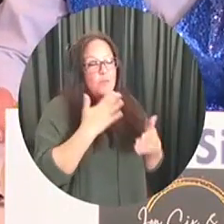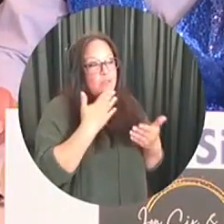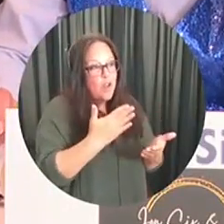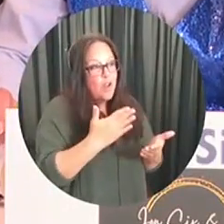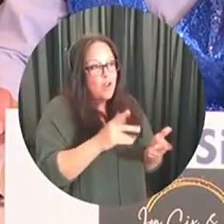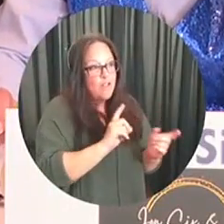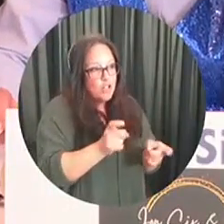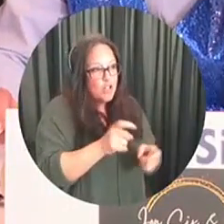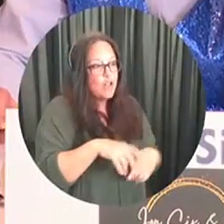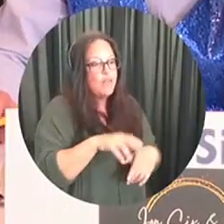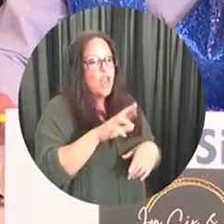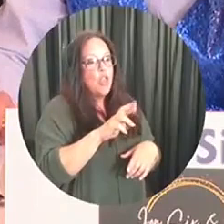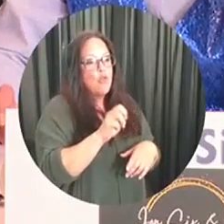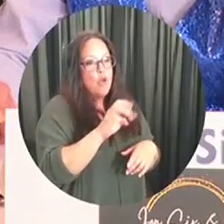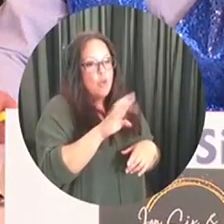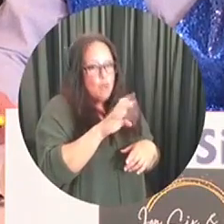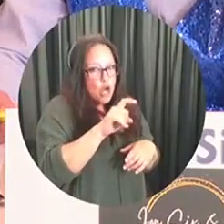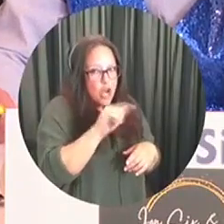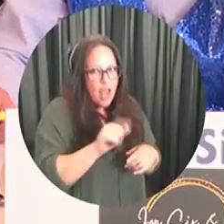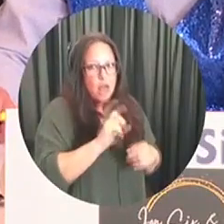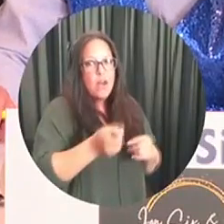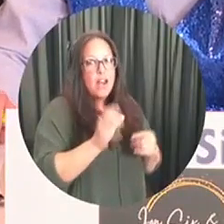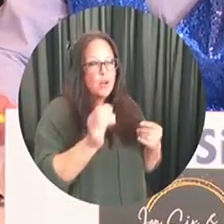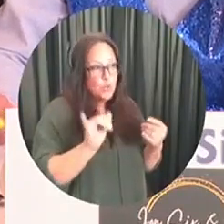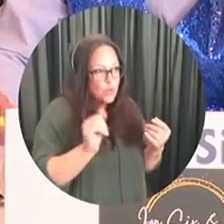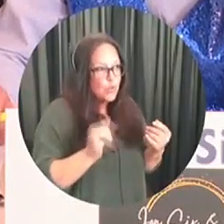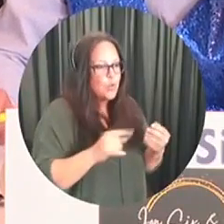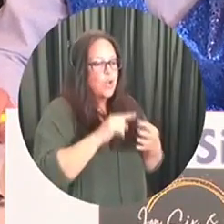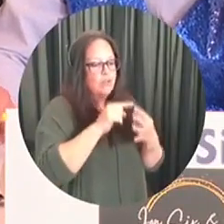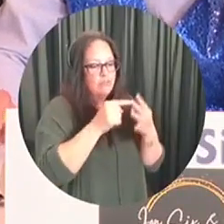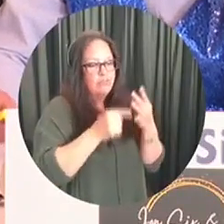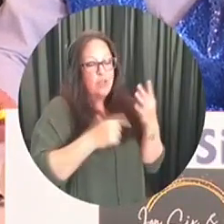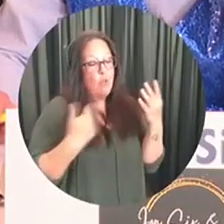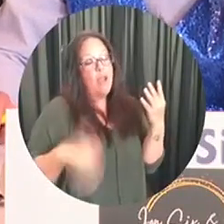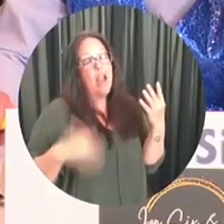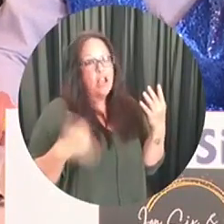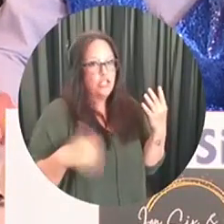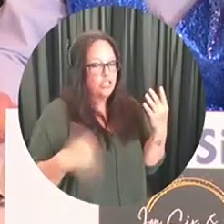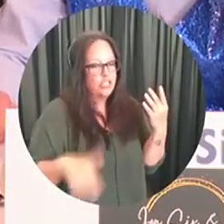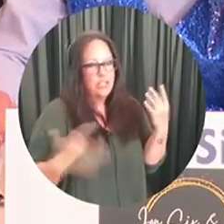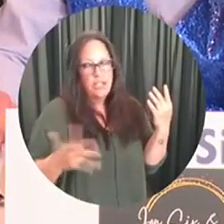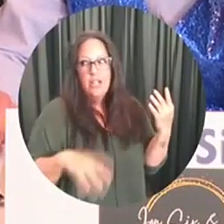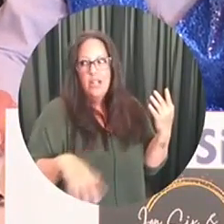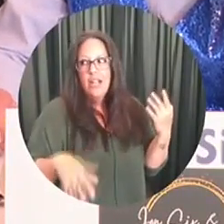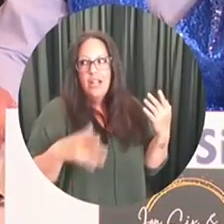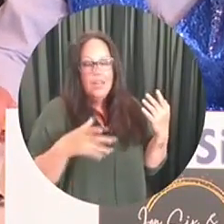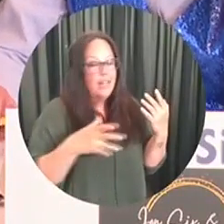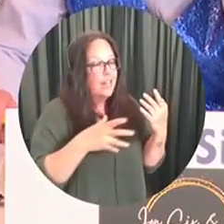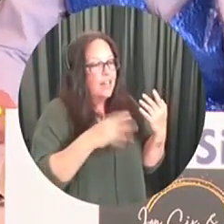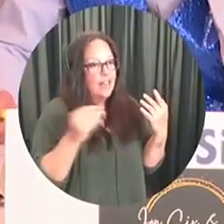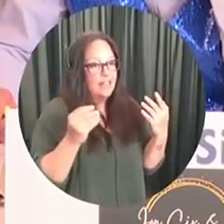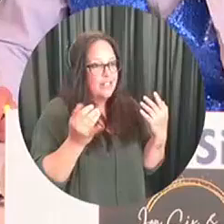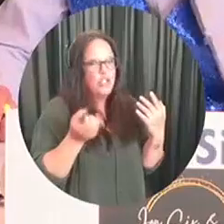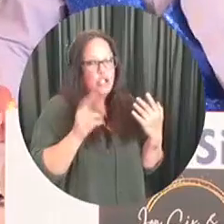Brittany and Emily, they called in and made a donation. Oh, my gosh. John was trying to answer my phone.